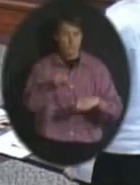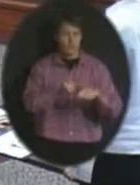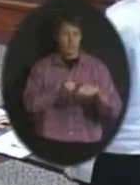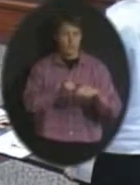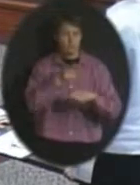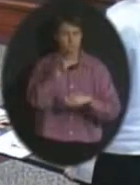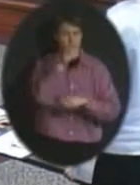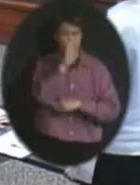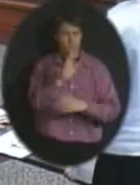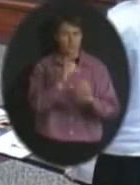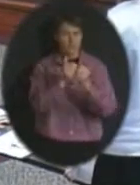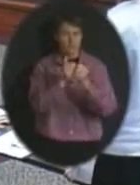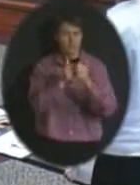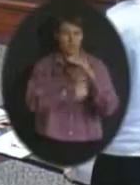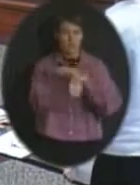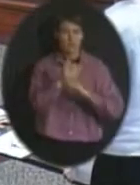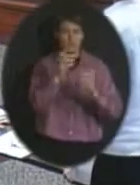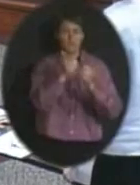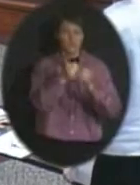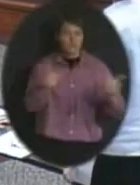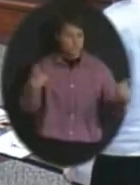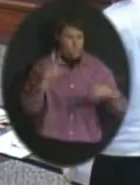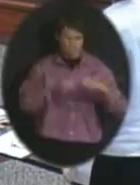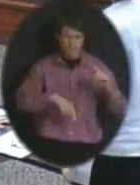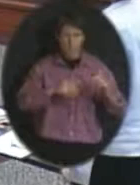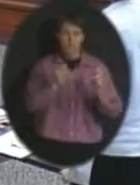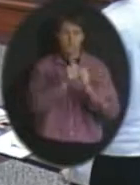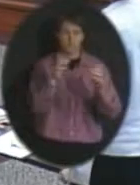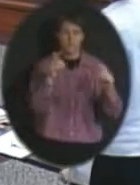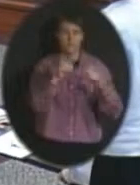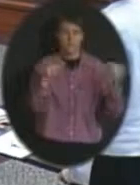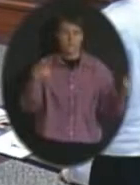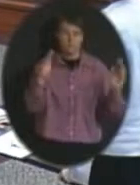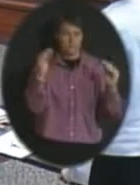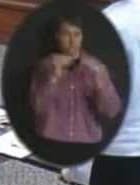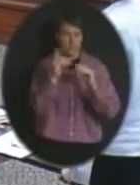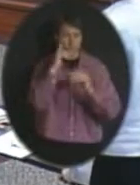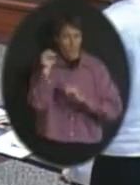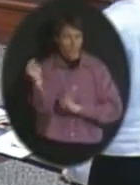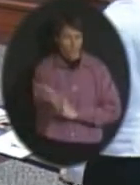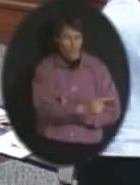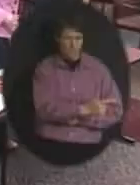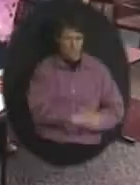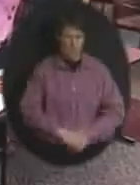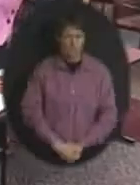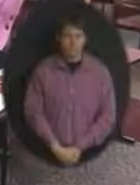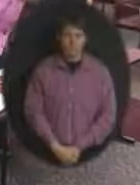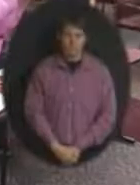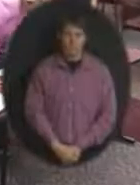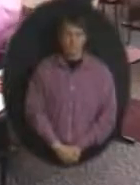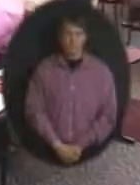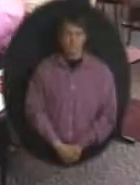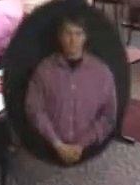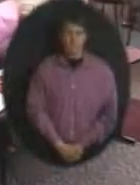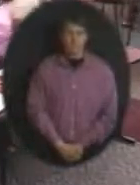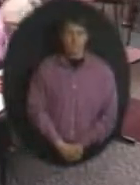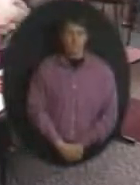one nation, under God, indivisible, with liberty and justice for all.